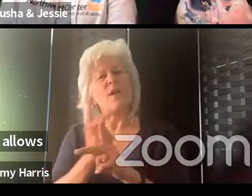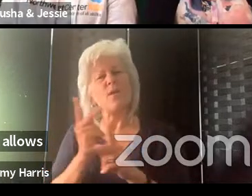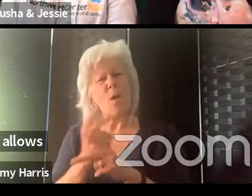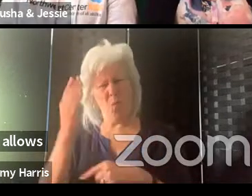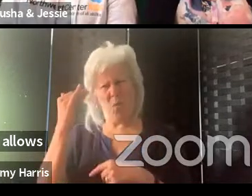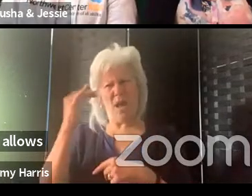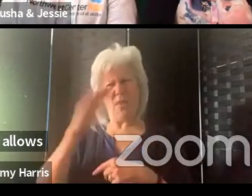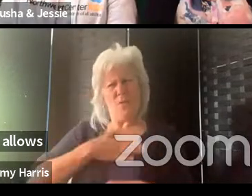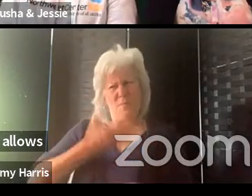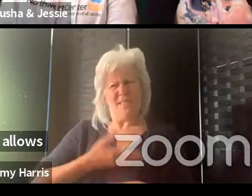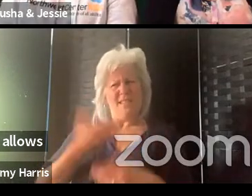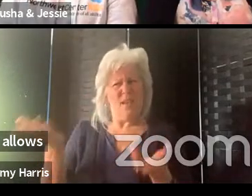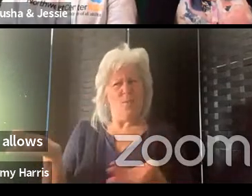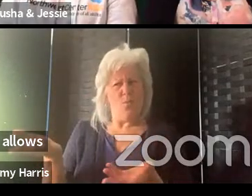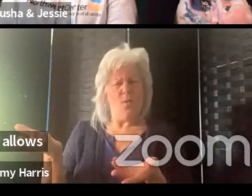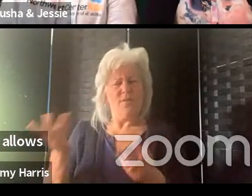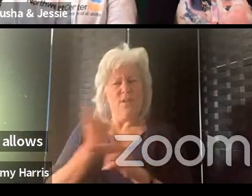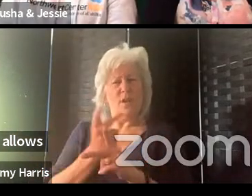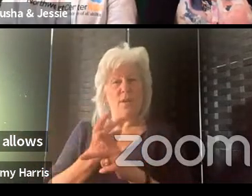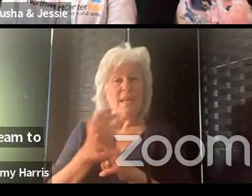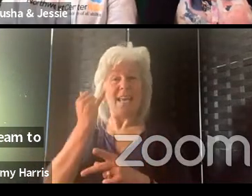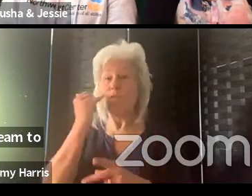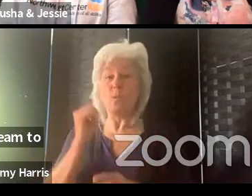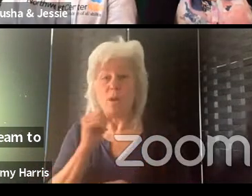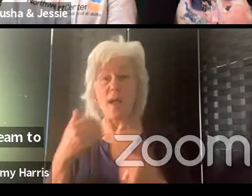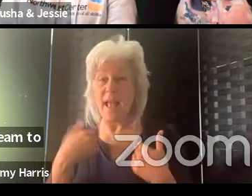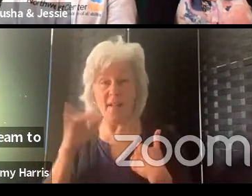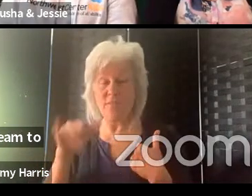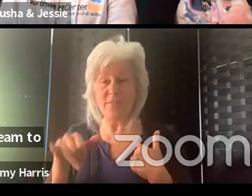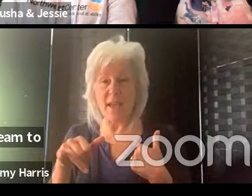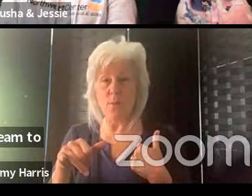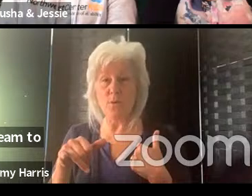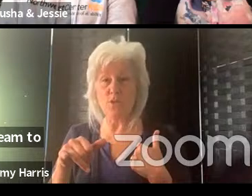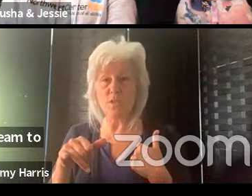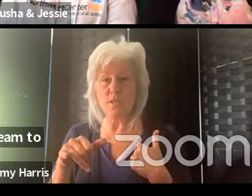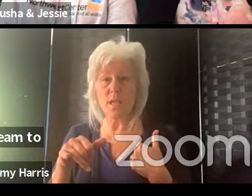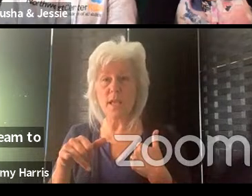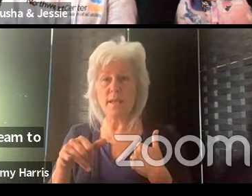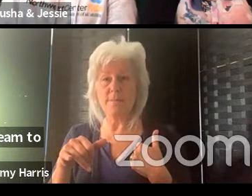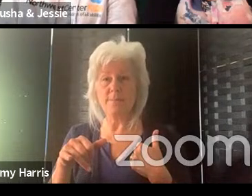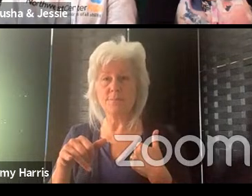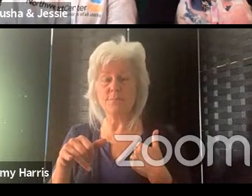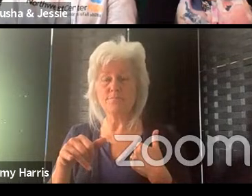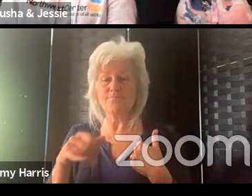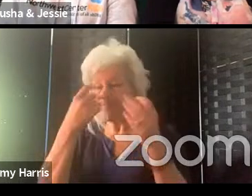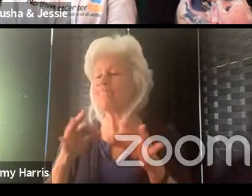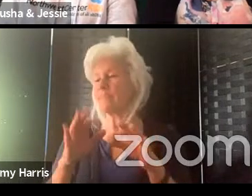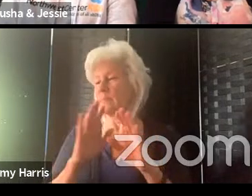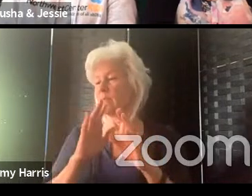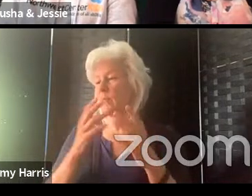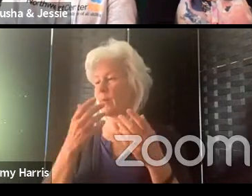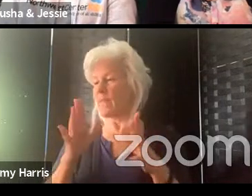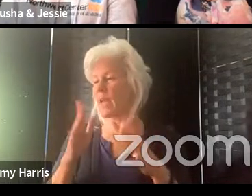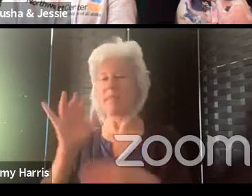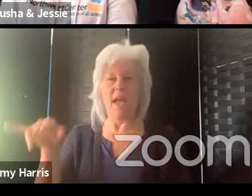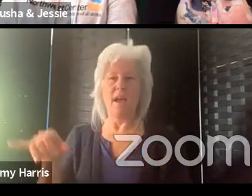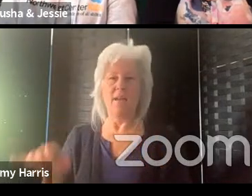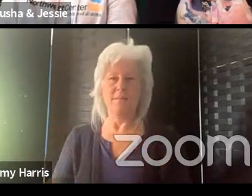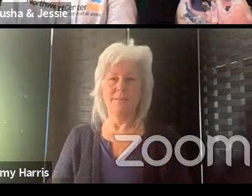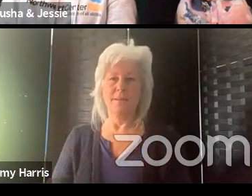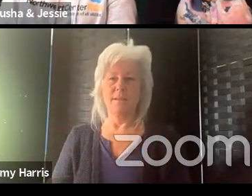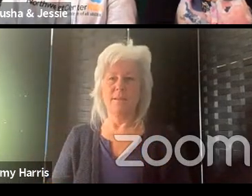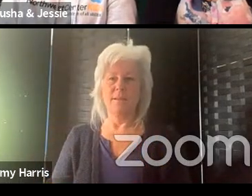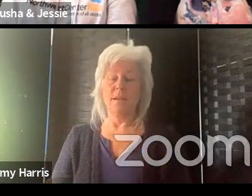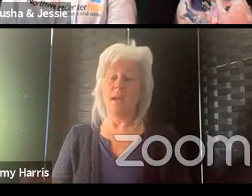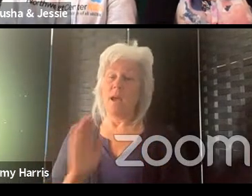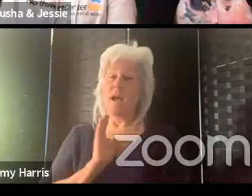And when we don't, we have a short-sighted view of what's going on for these kids. I think that our campus at Child provides a